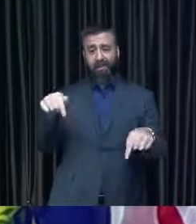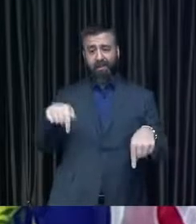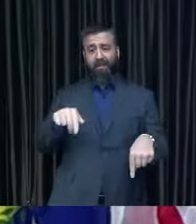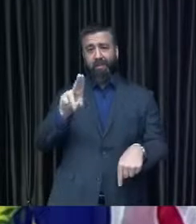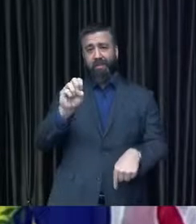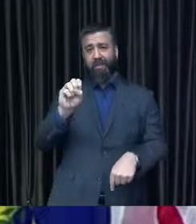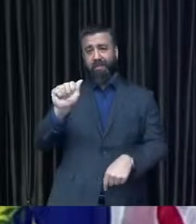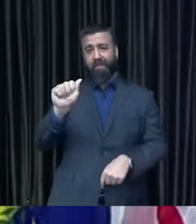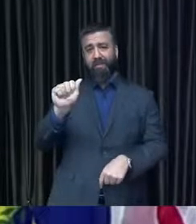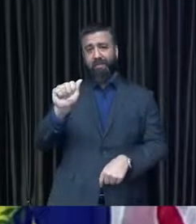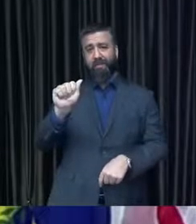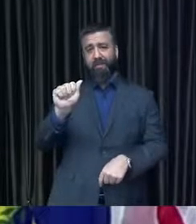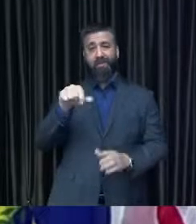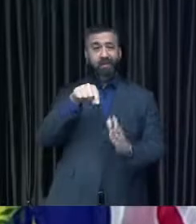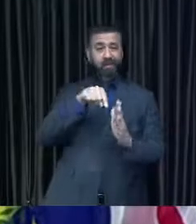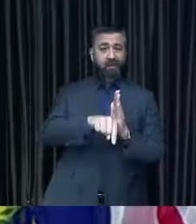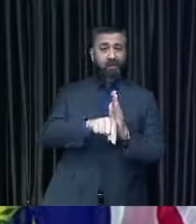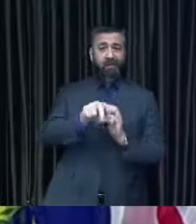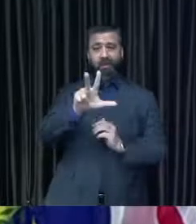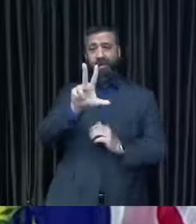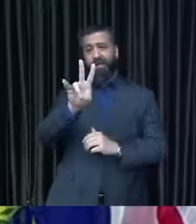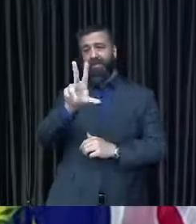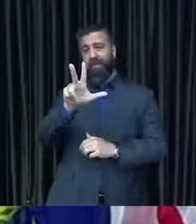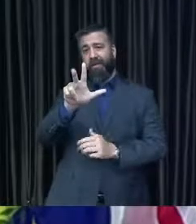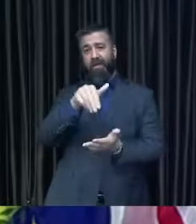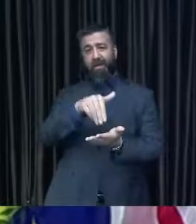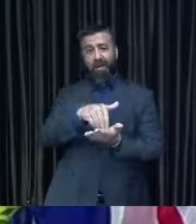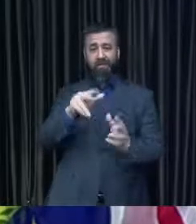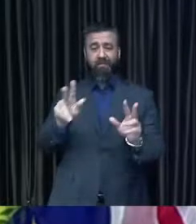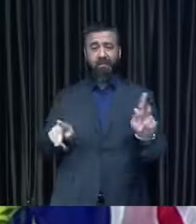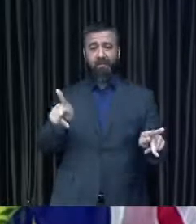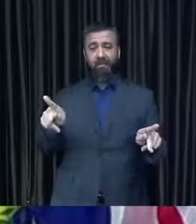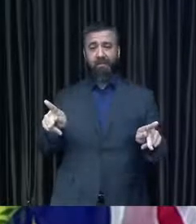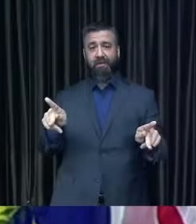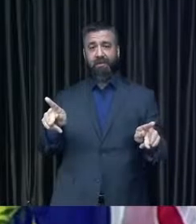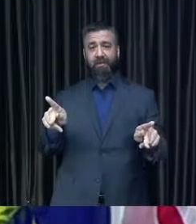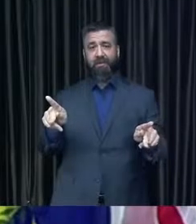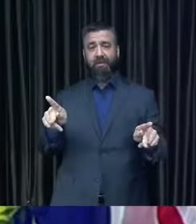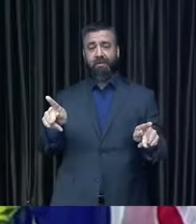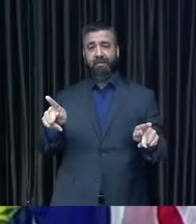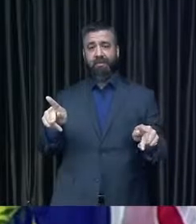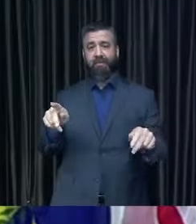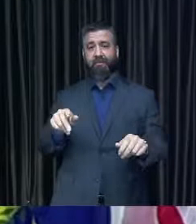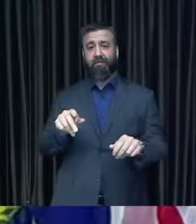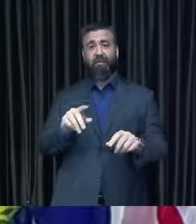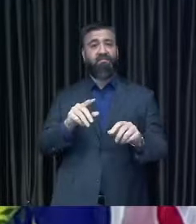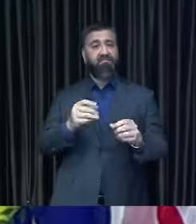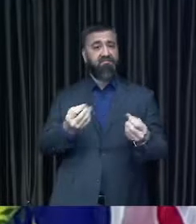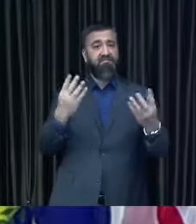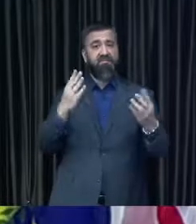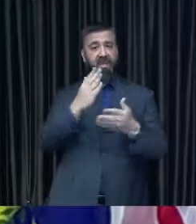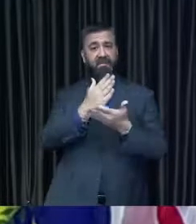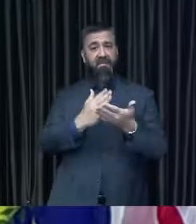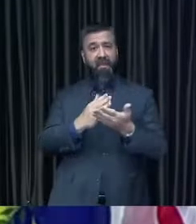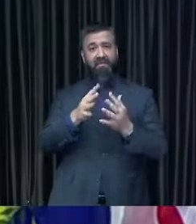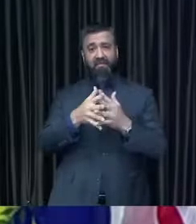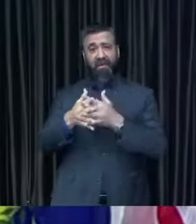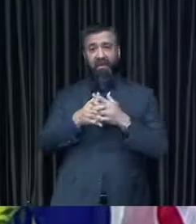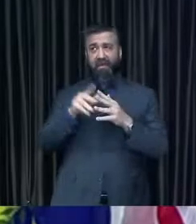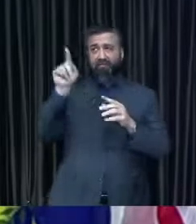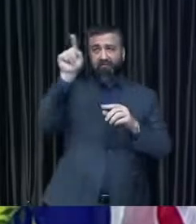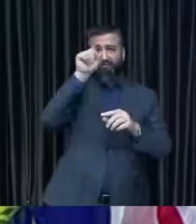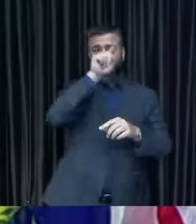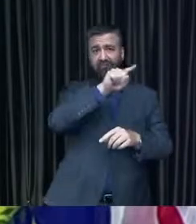the lives of 373,000 people. The number of cases in many parts of the country are at an all-time